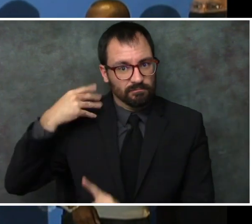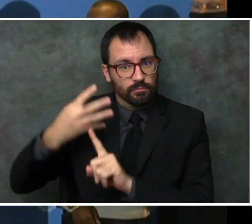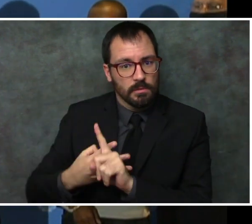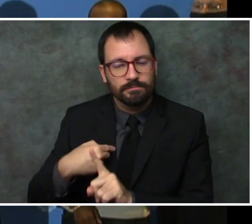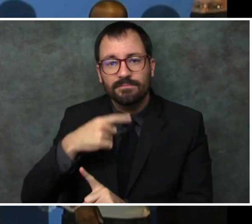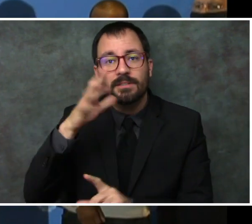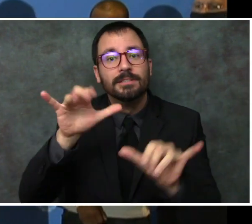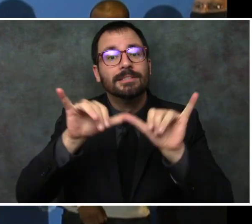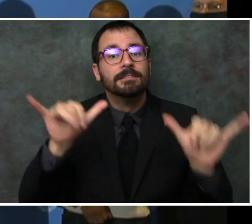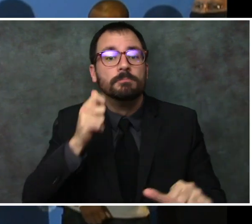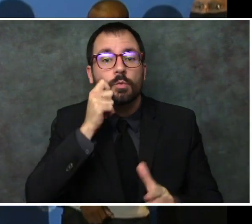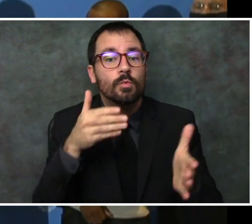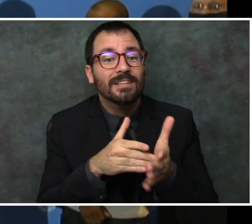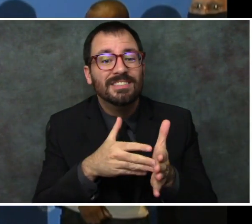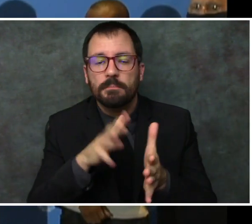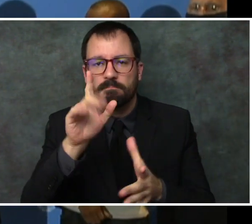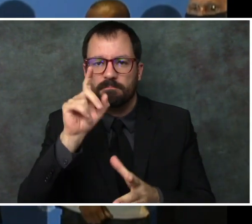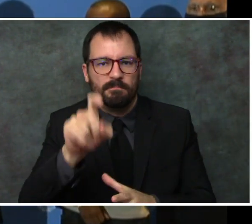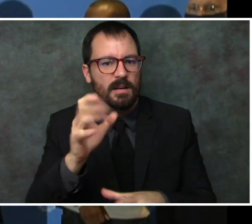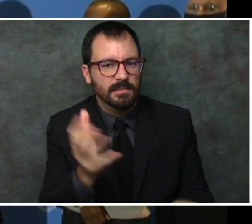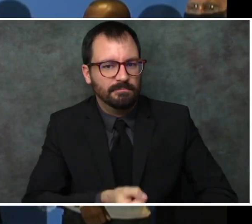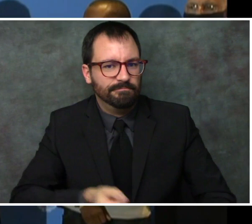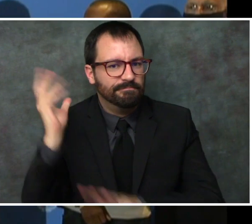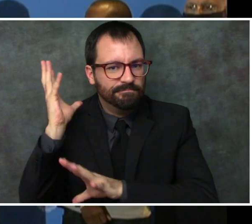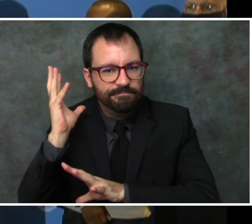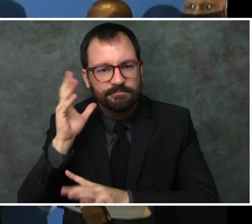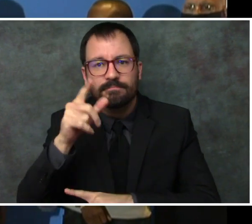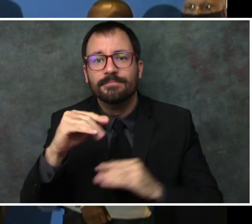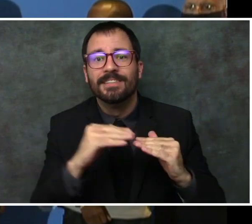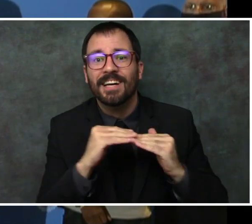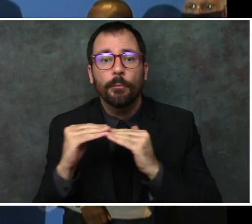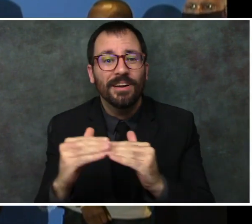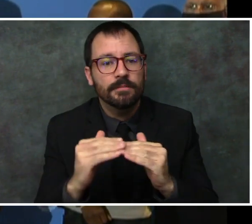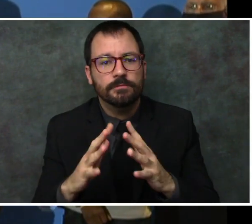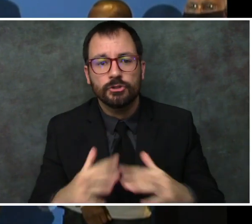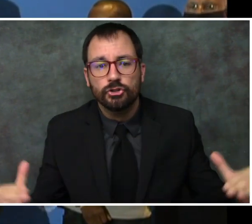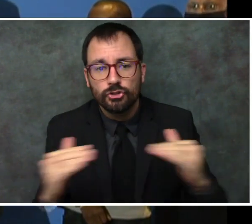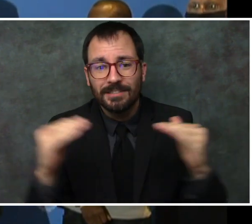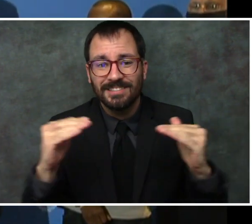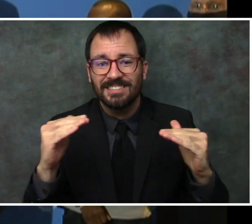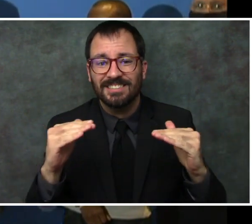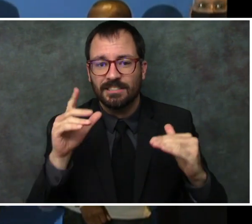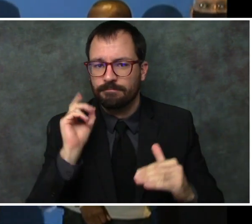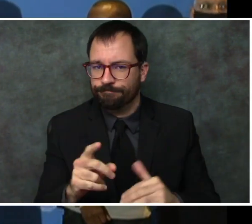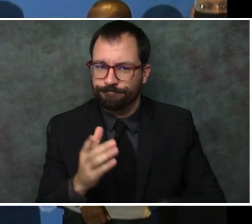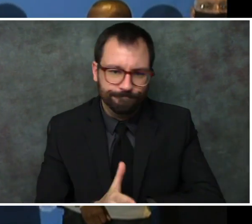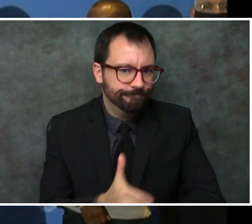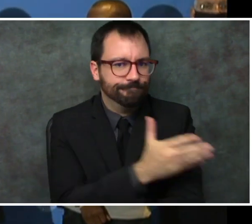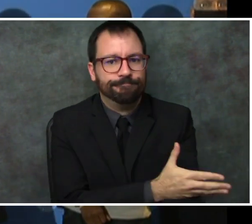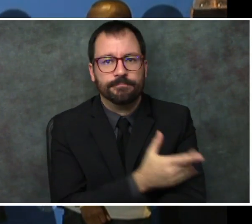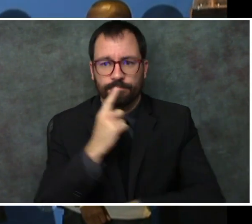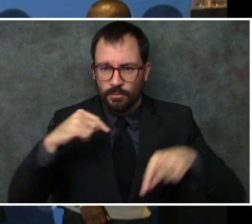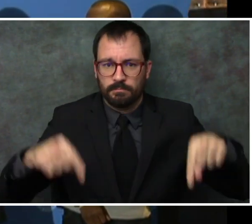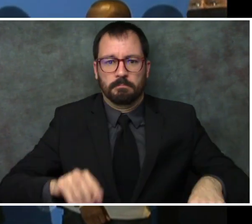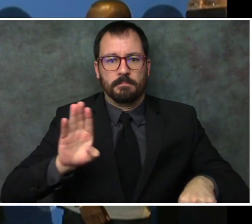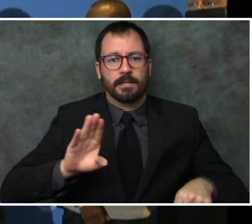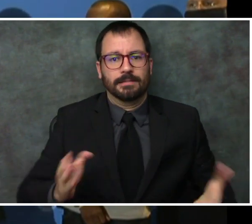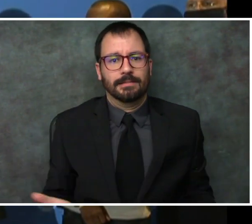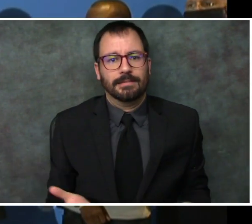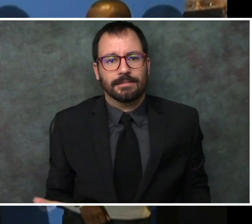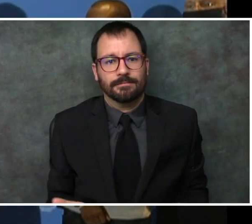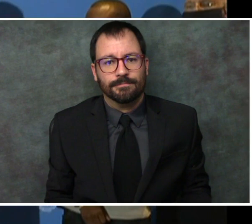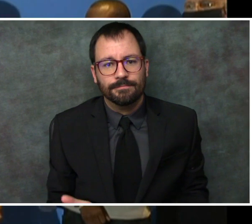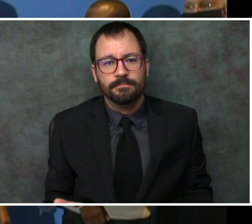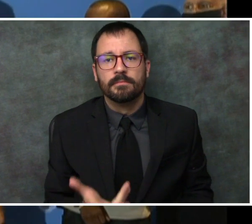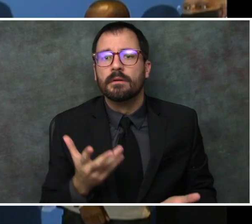Justice in economic opportunities, justice in education, justice in housing, and